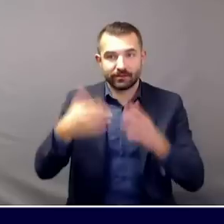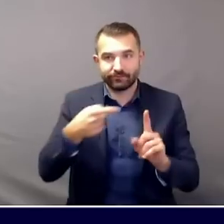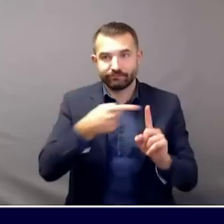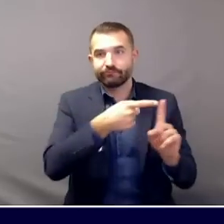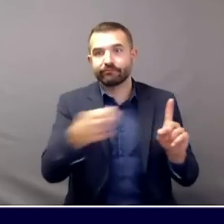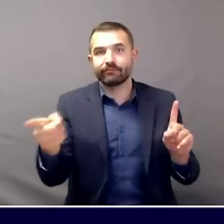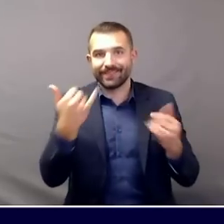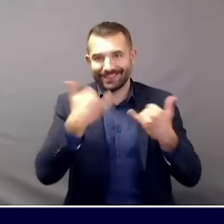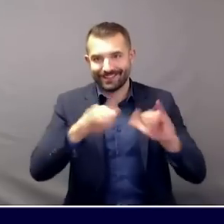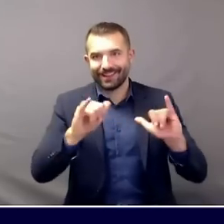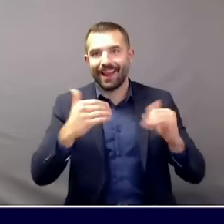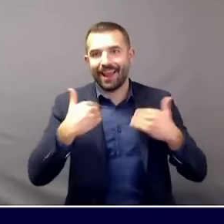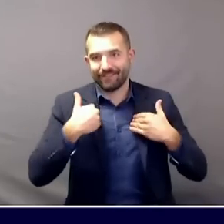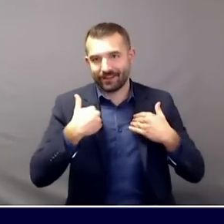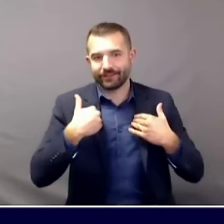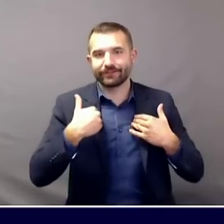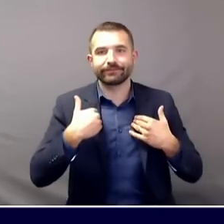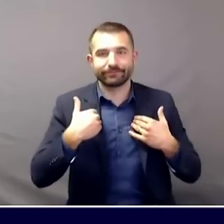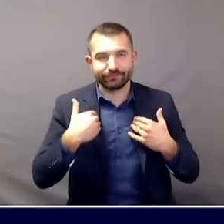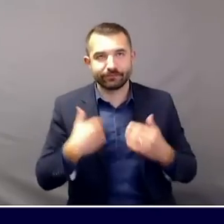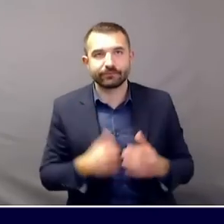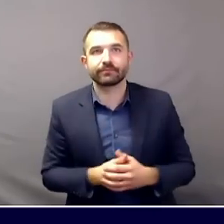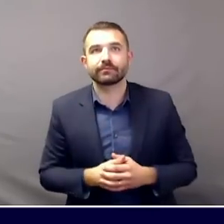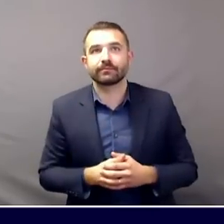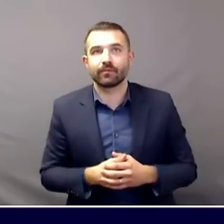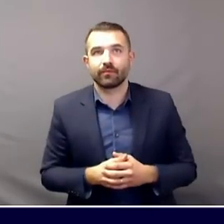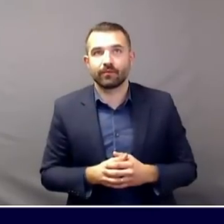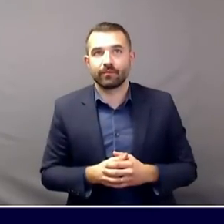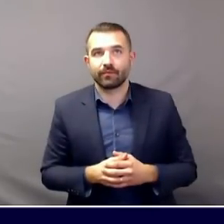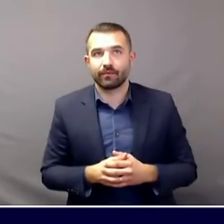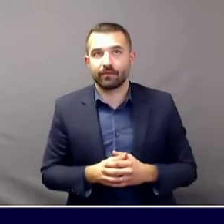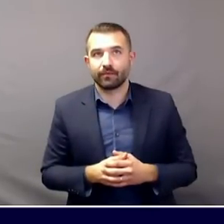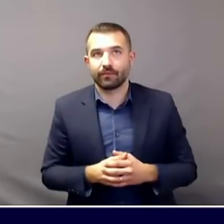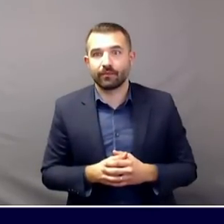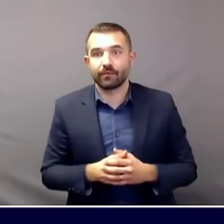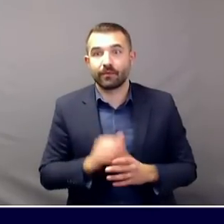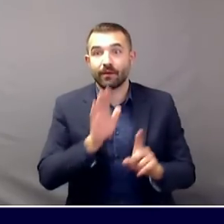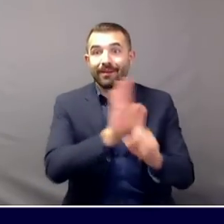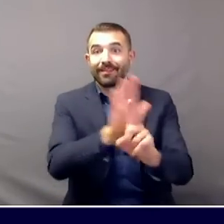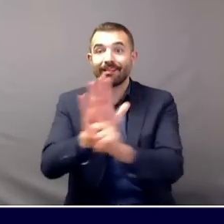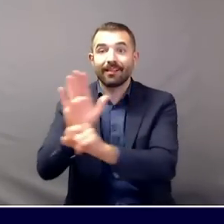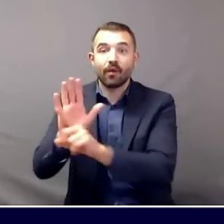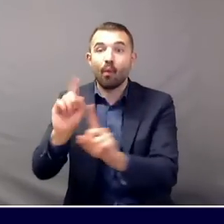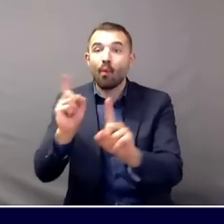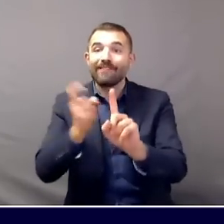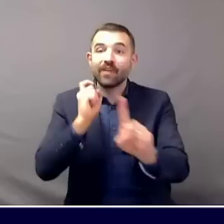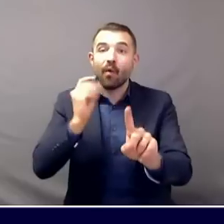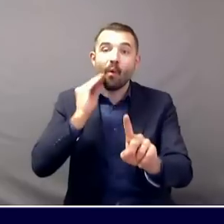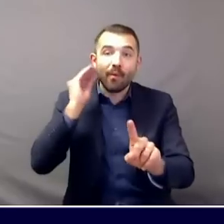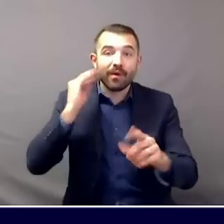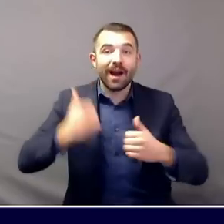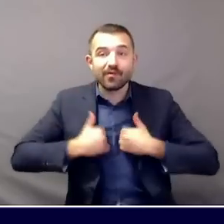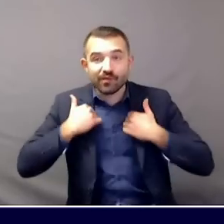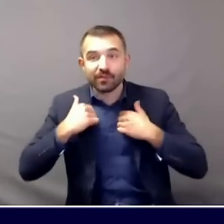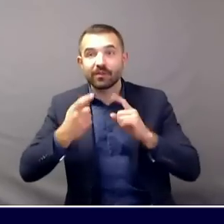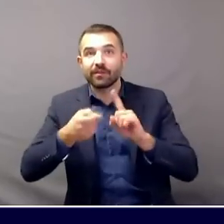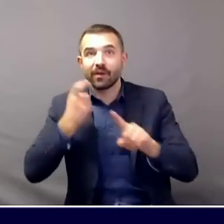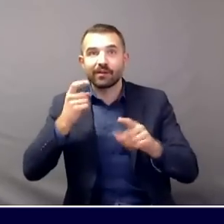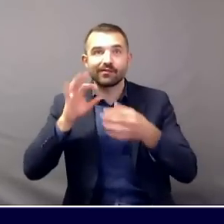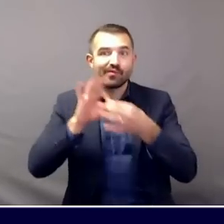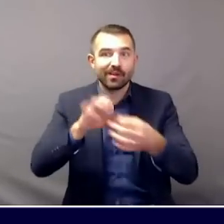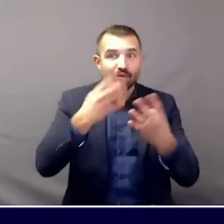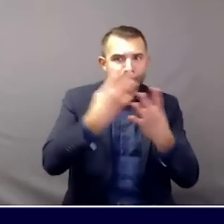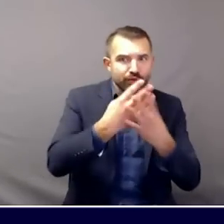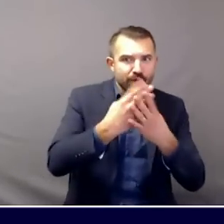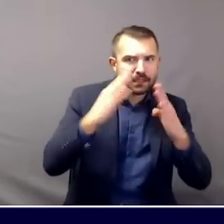the addresses, we'll check to see how we and DOC characterize those, Amy, and make sure we get back to you. Thank you.